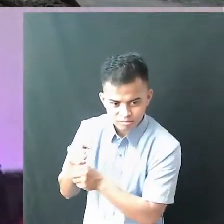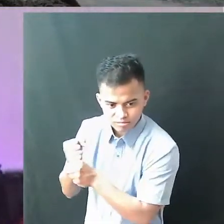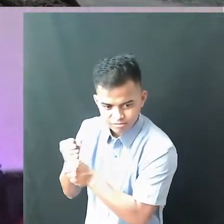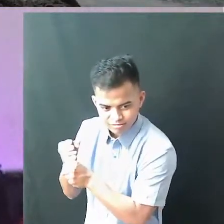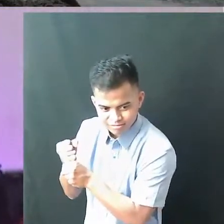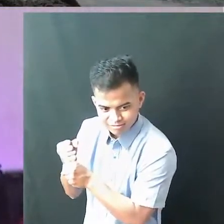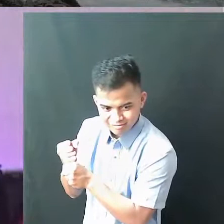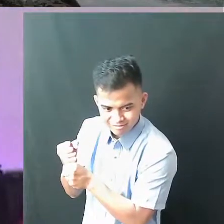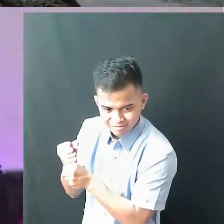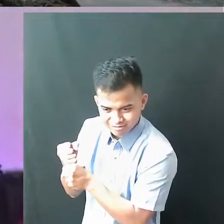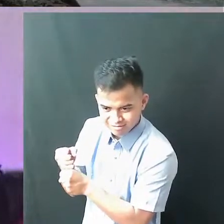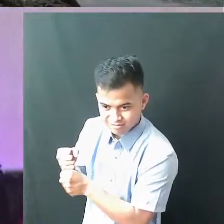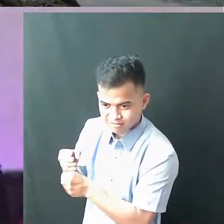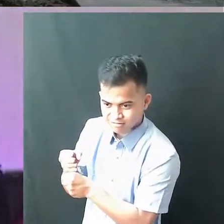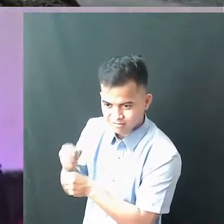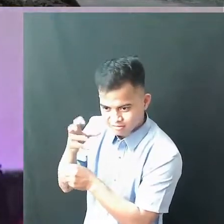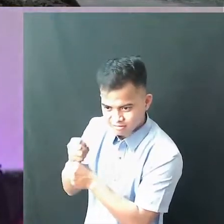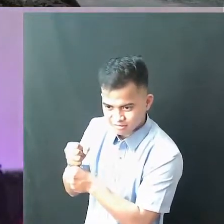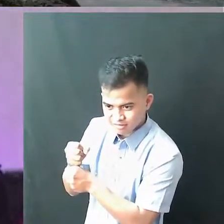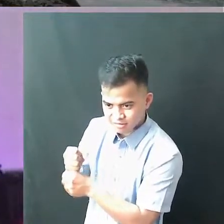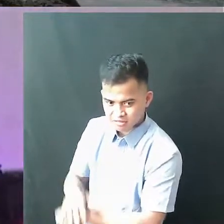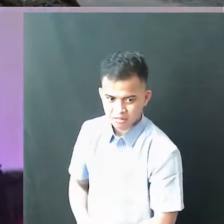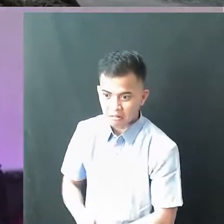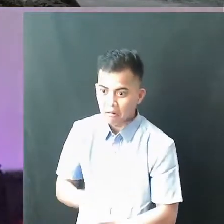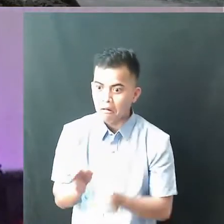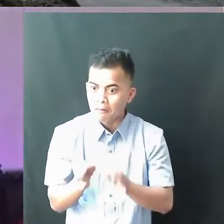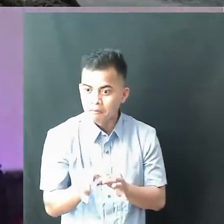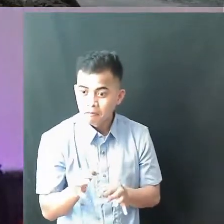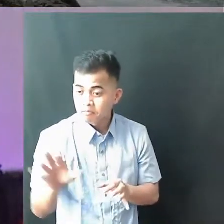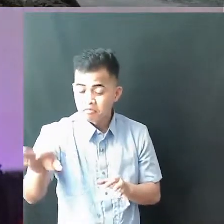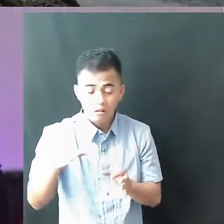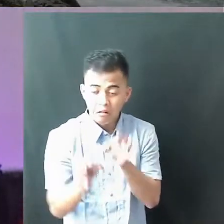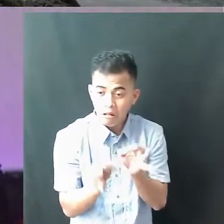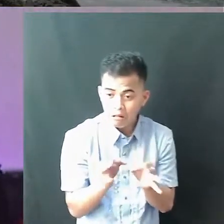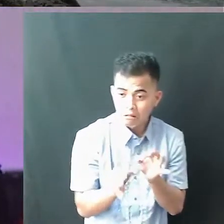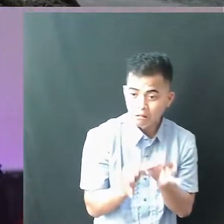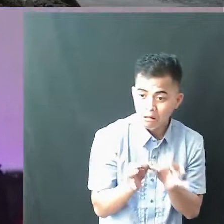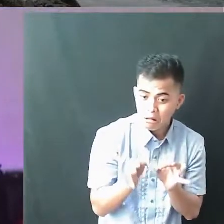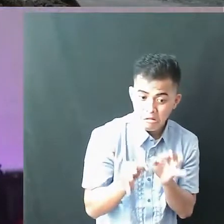1 Timothy chapter 2, and we read here in